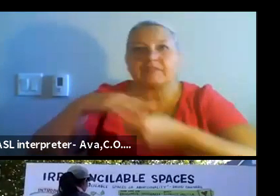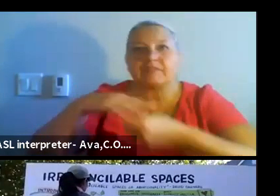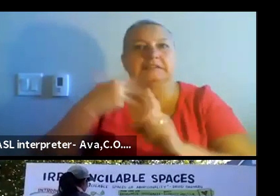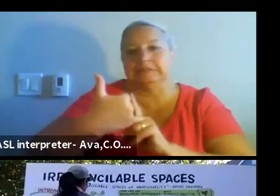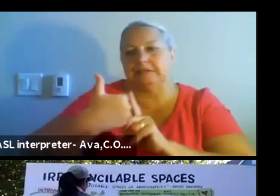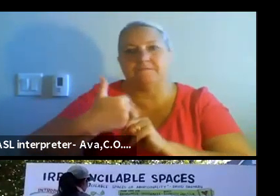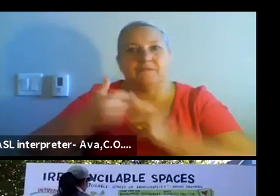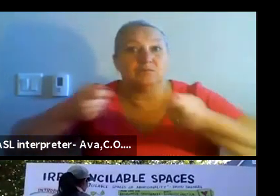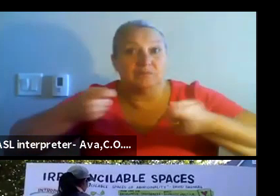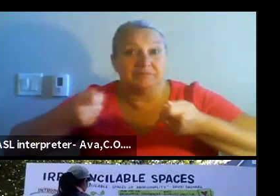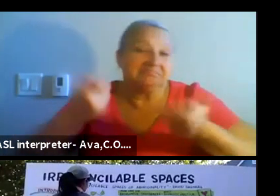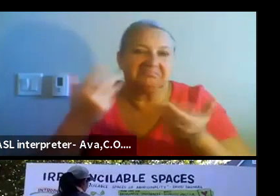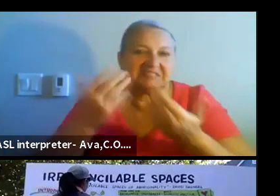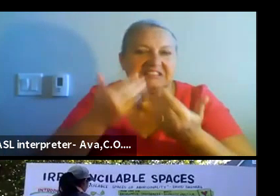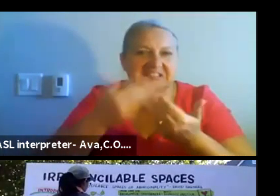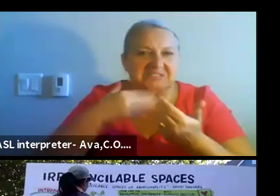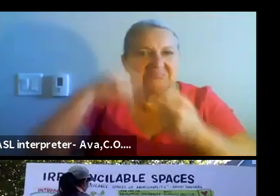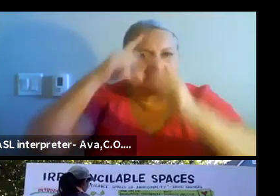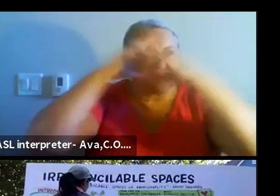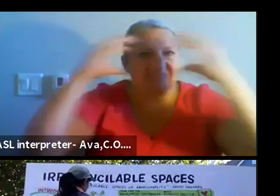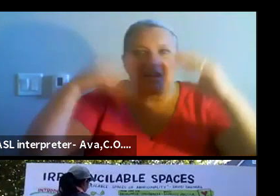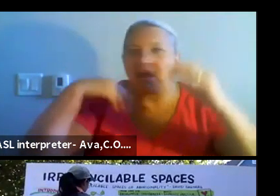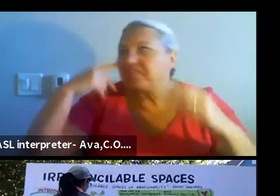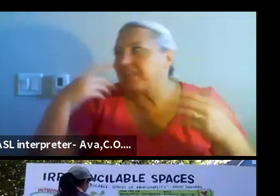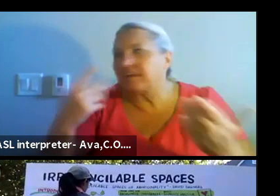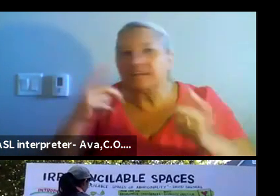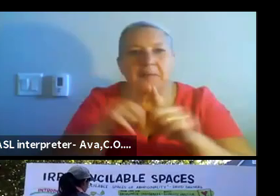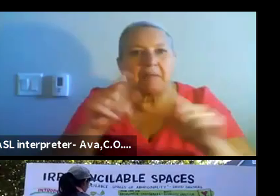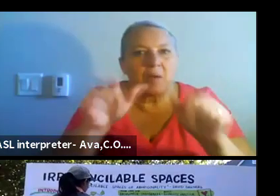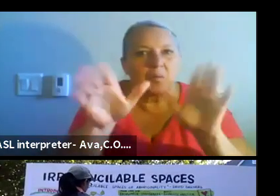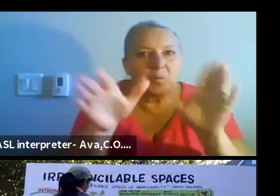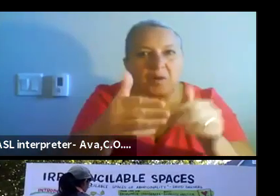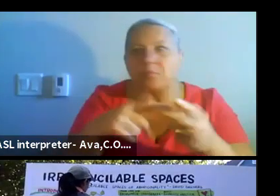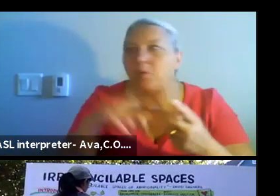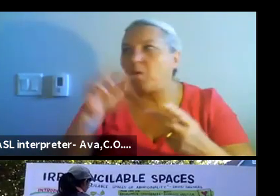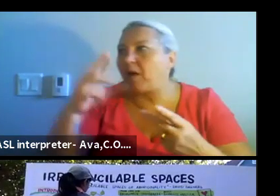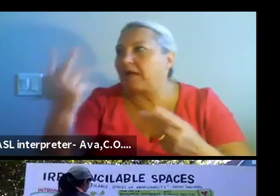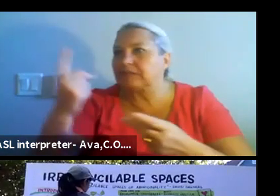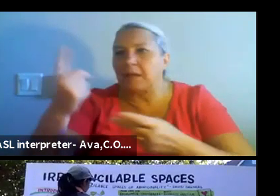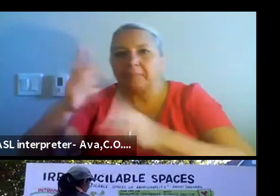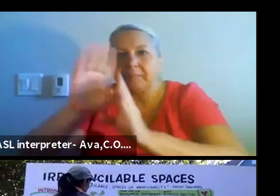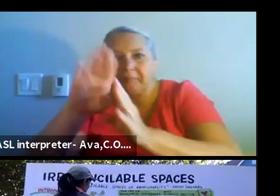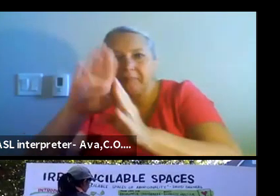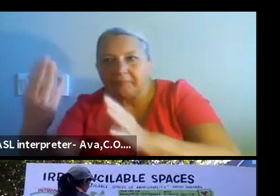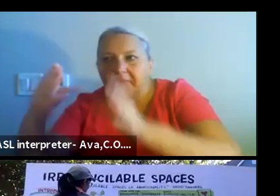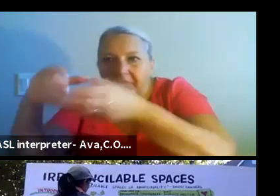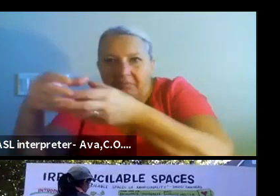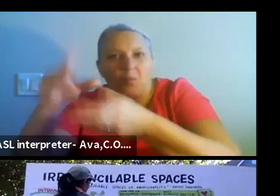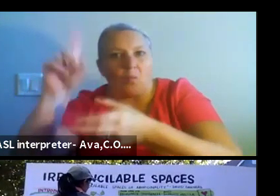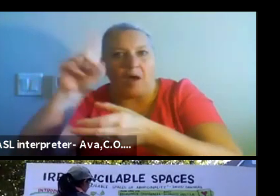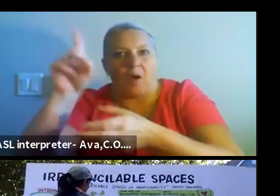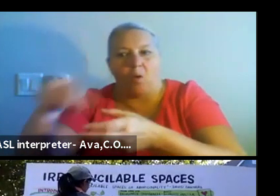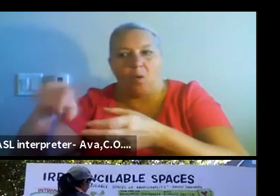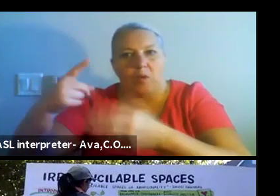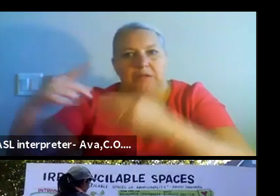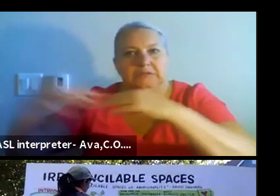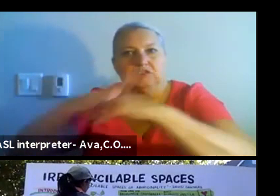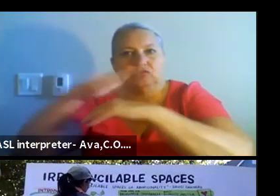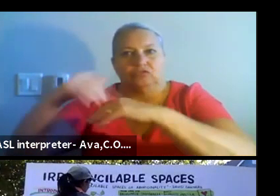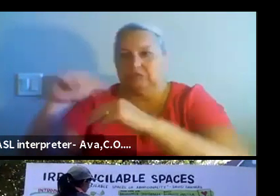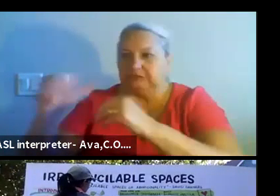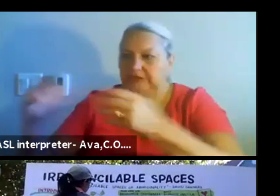imagined. I imagine that perhaps as a room or a nook or a curtained off alcove to which only Indigenous patrons may